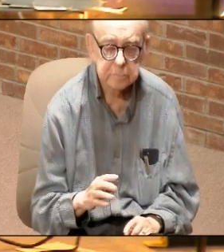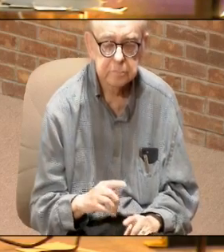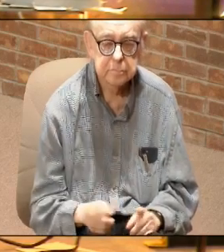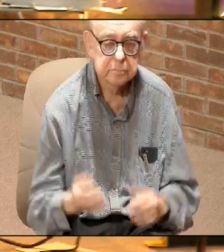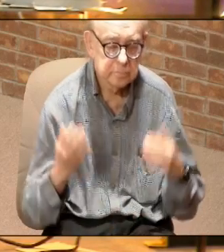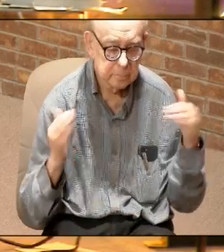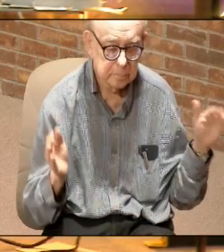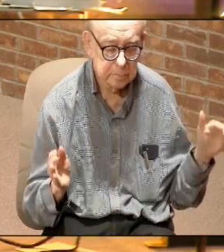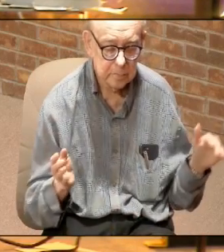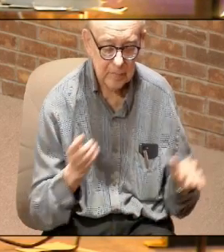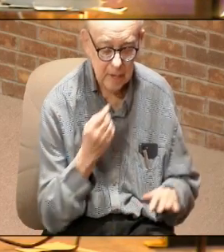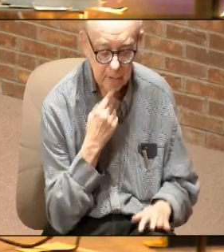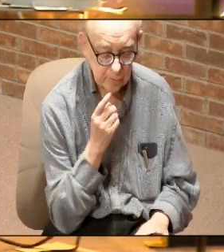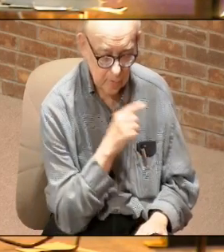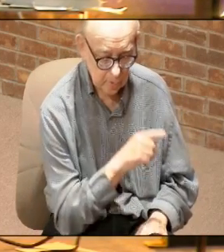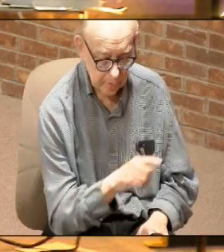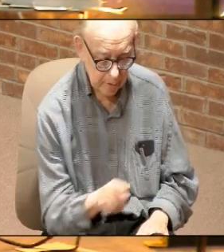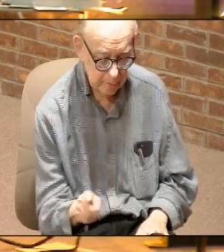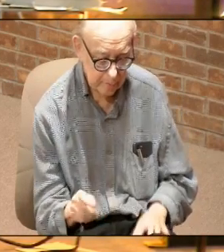When the angels told them